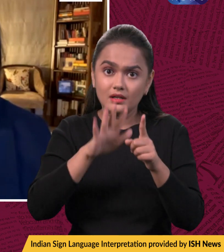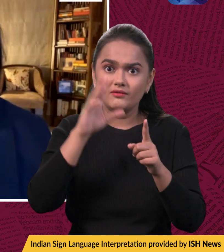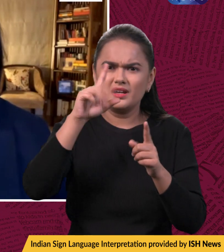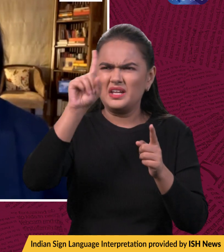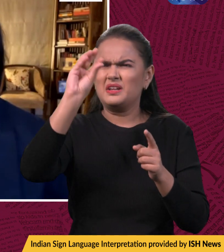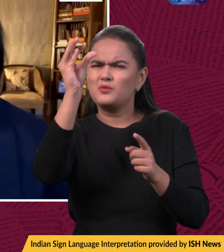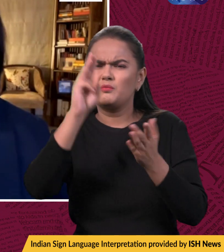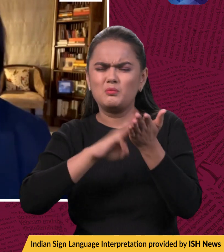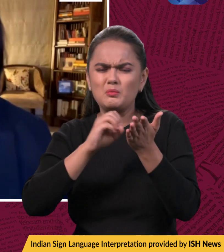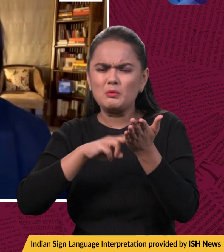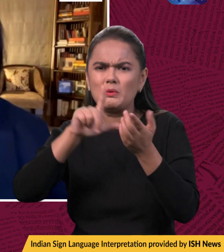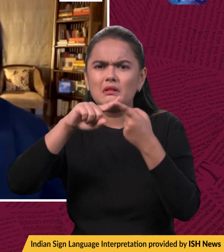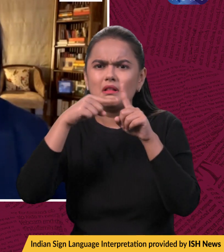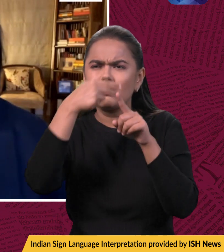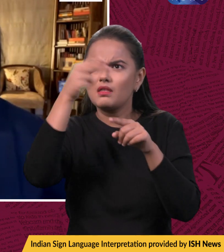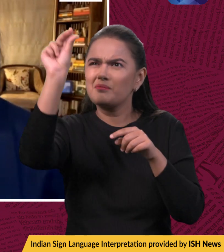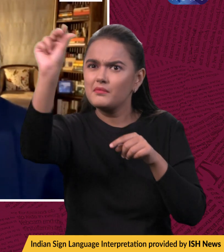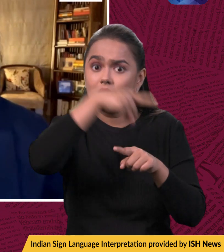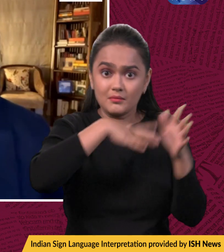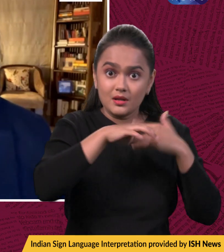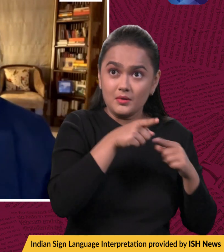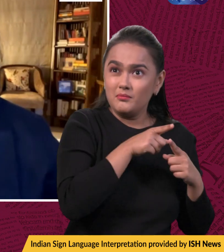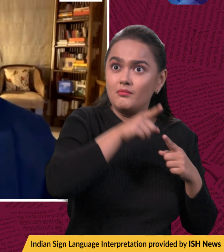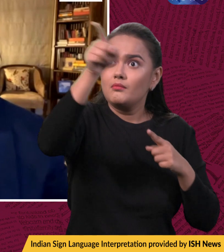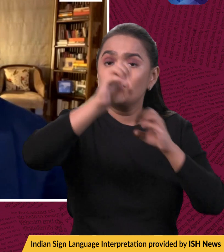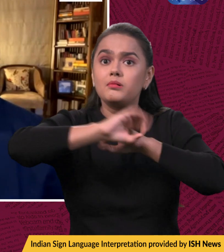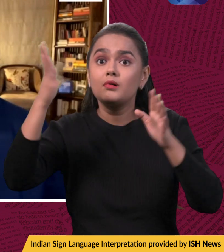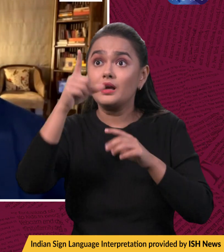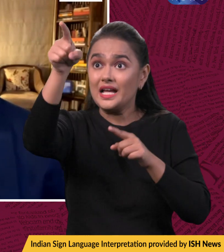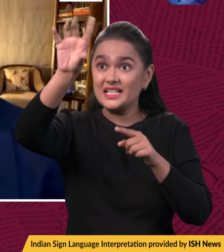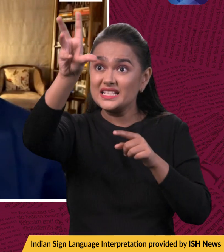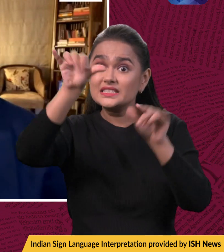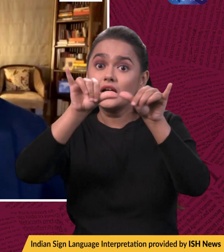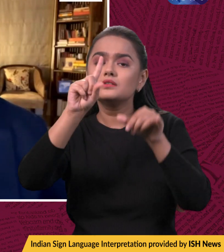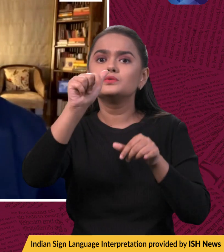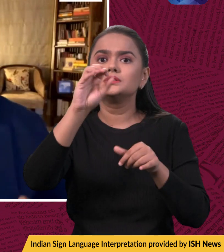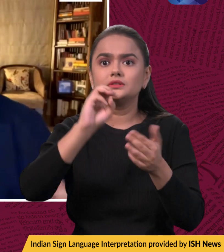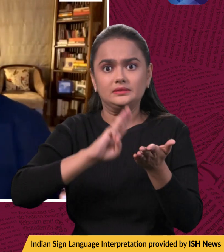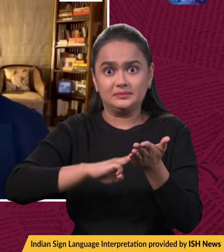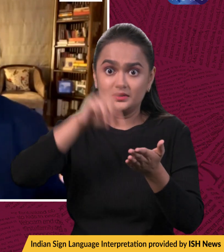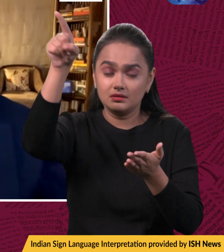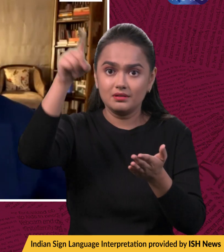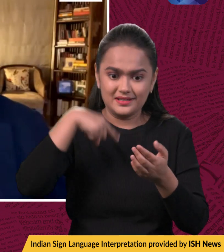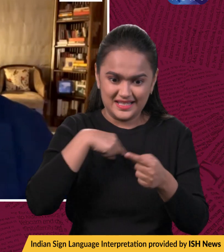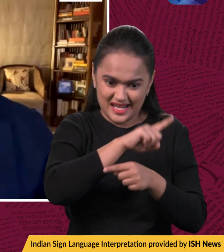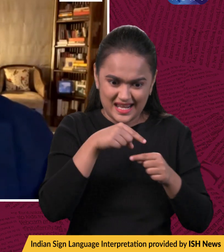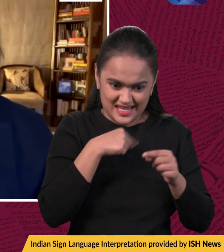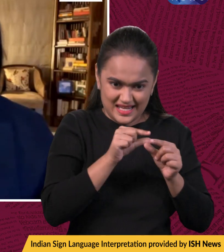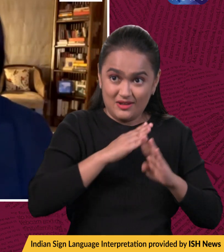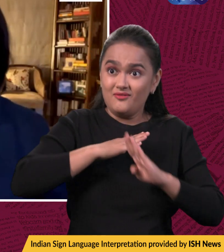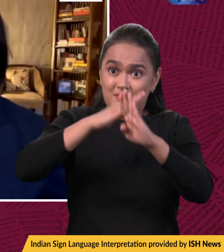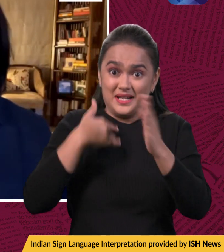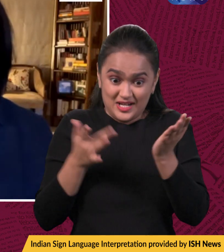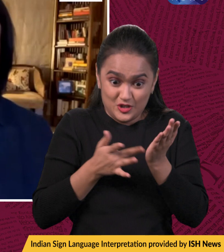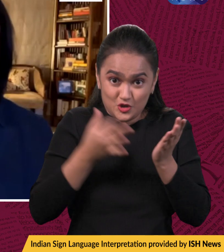is a small moonlet called Dimorphos, which is about 160 meters in diameter. The spacecraft, which